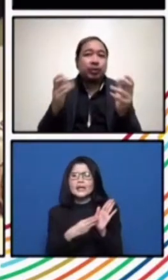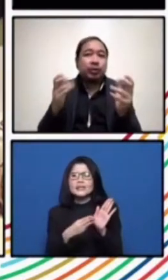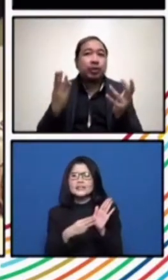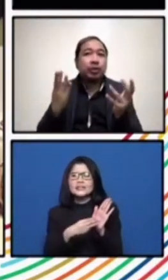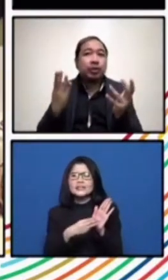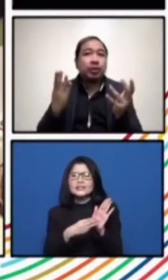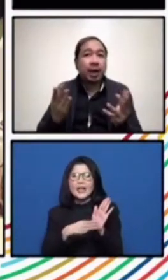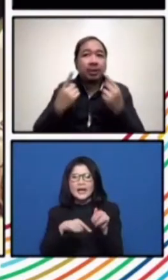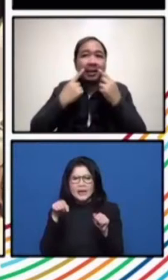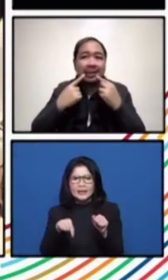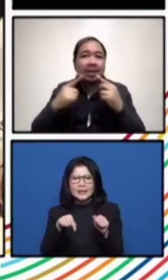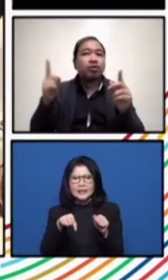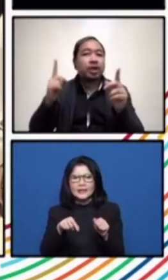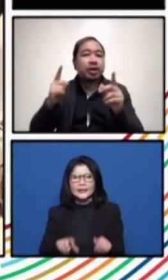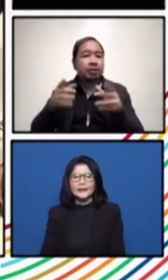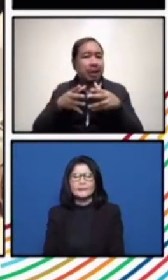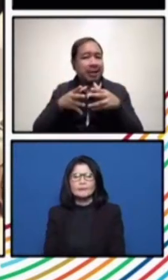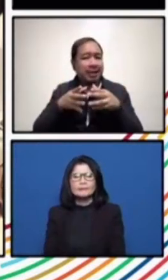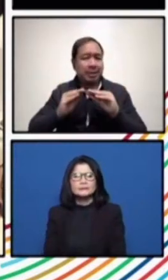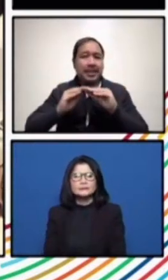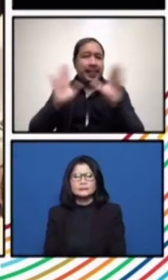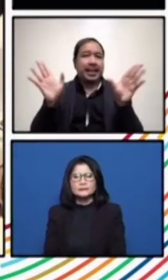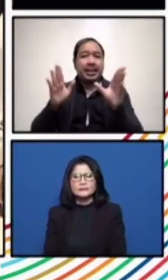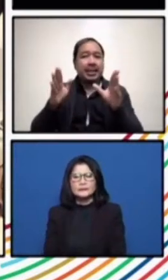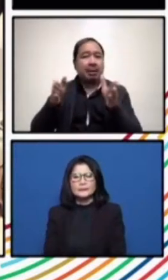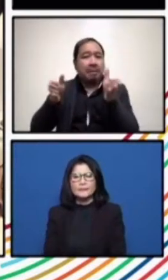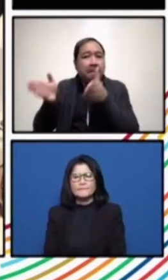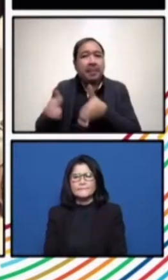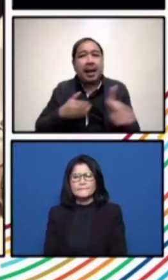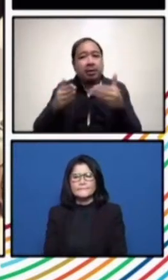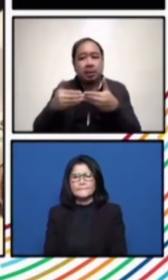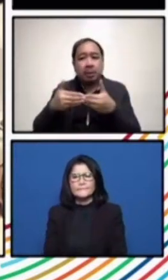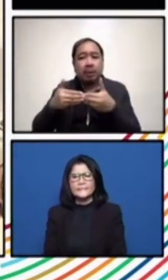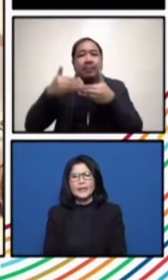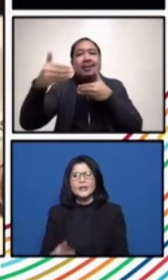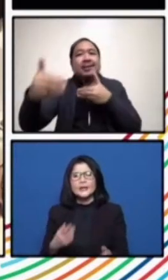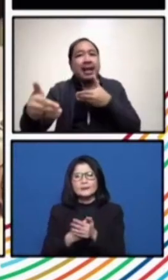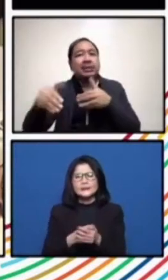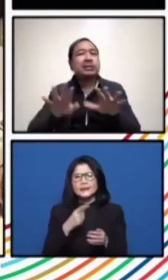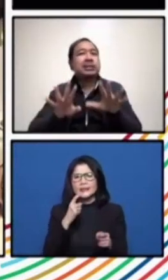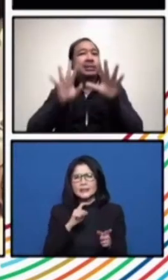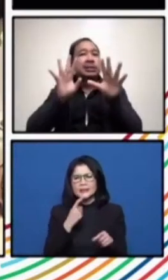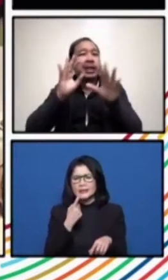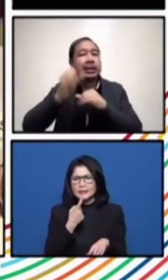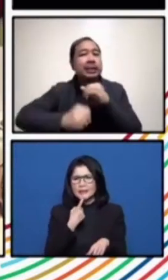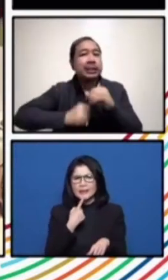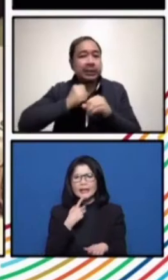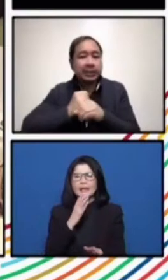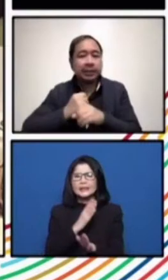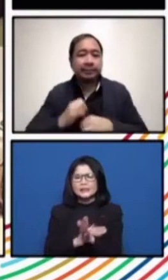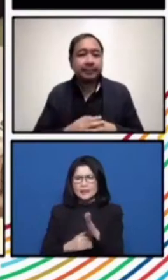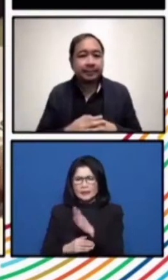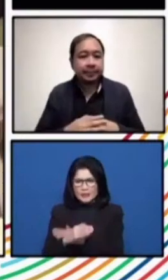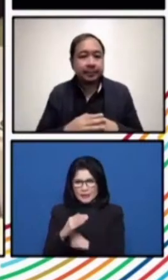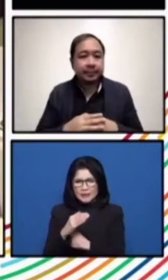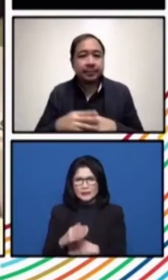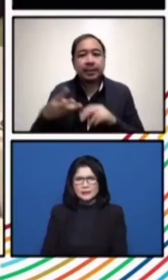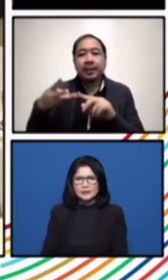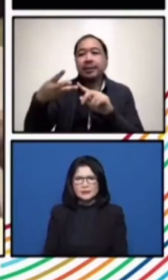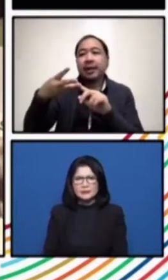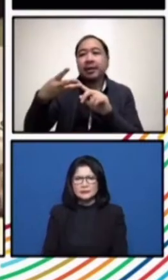the next decade of disability uh next I would like to talk about digital technology